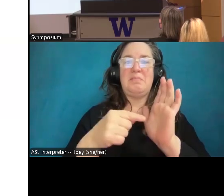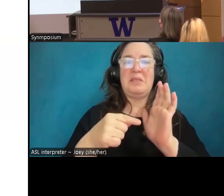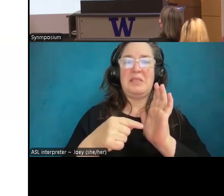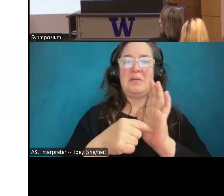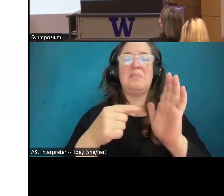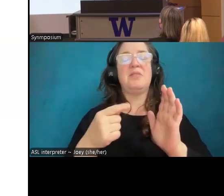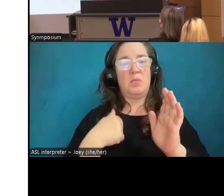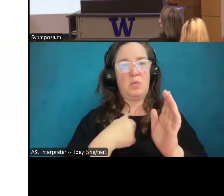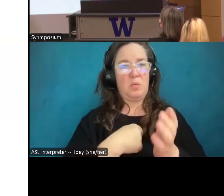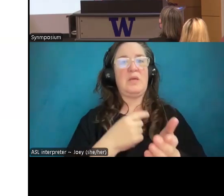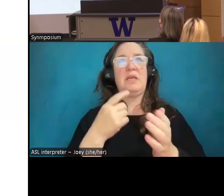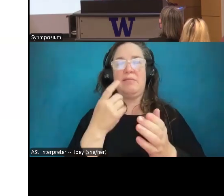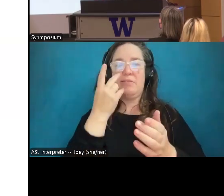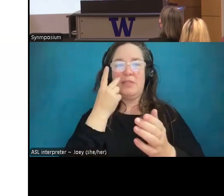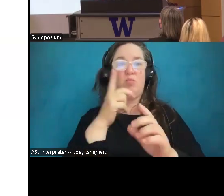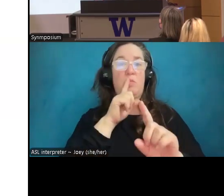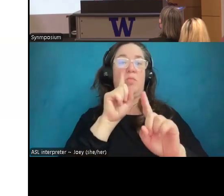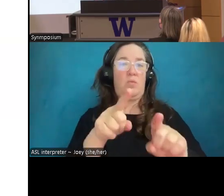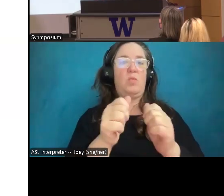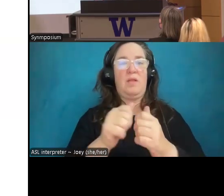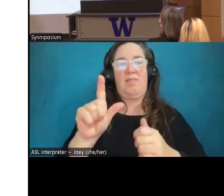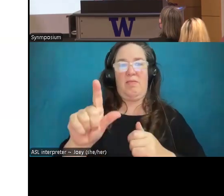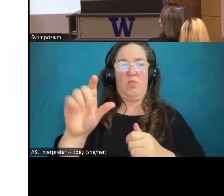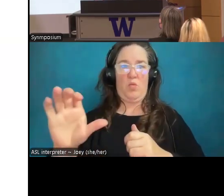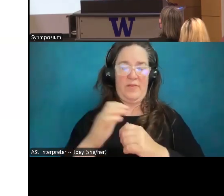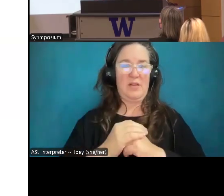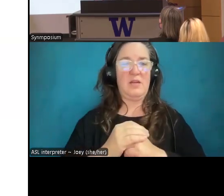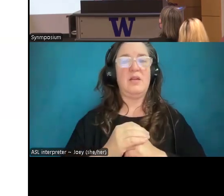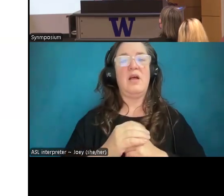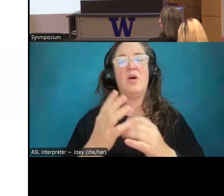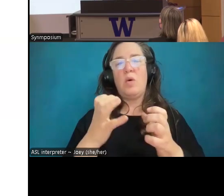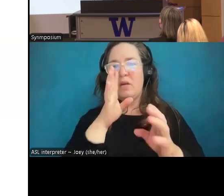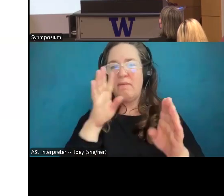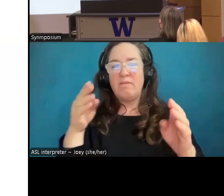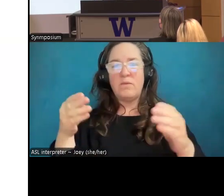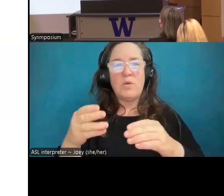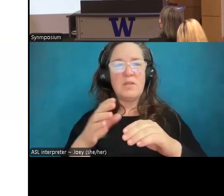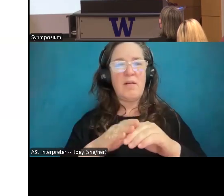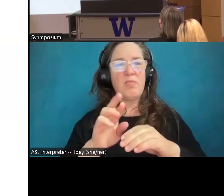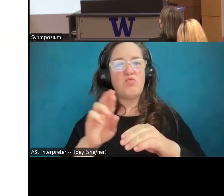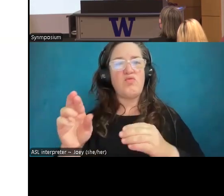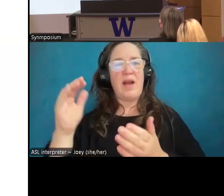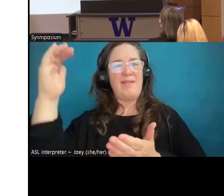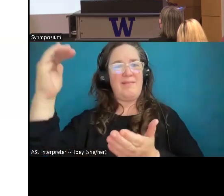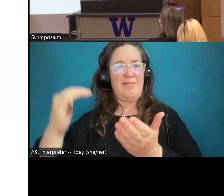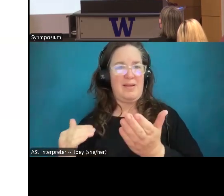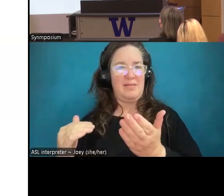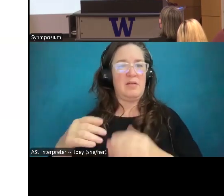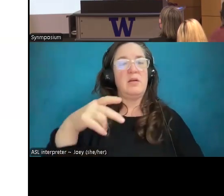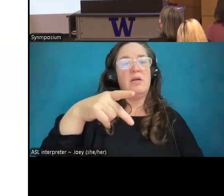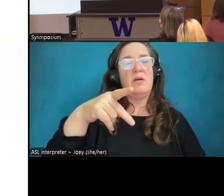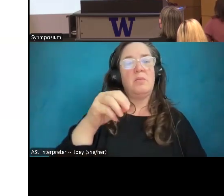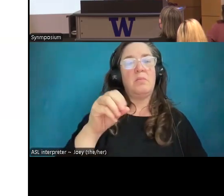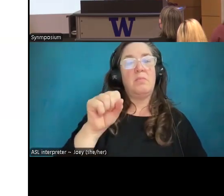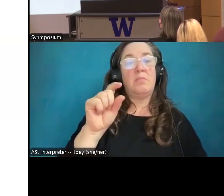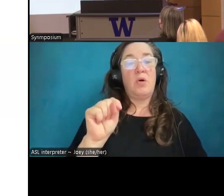on the right. The first one is post-exertional malaise. This one is a very important symptom because it's a hallmark symptom of